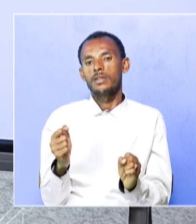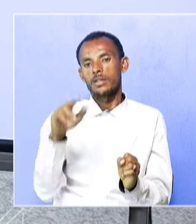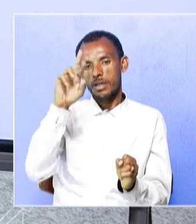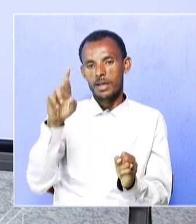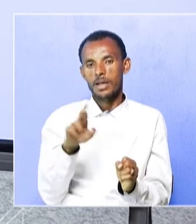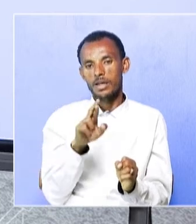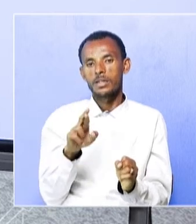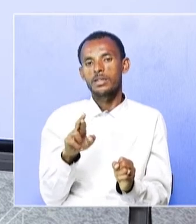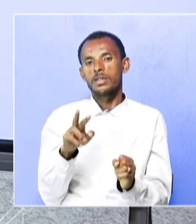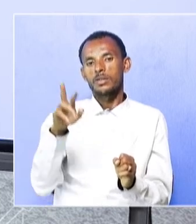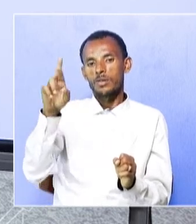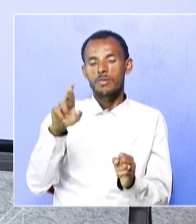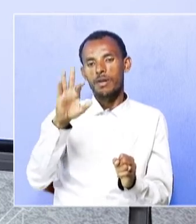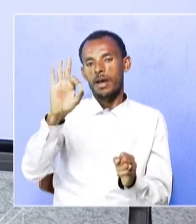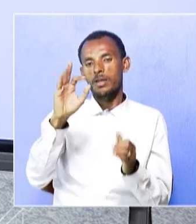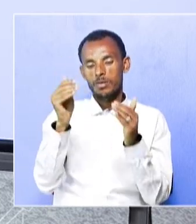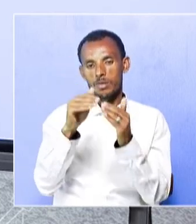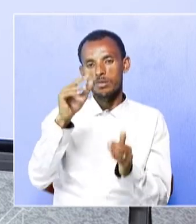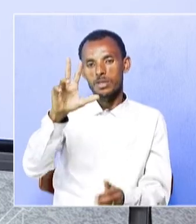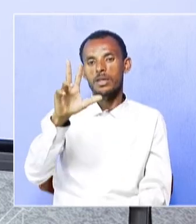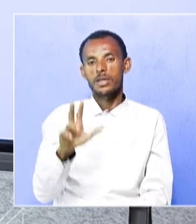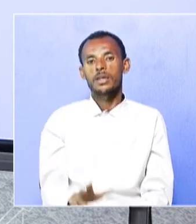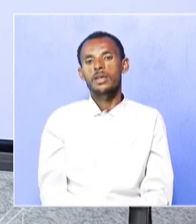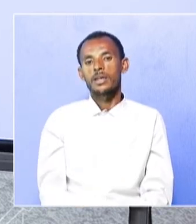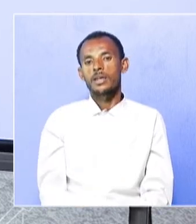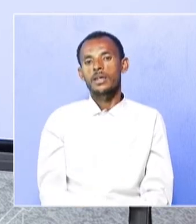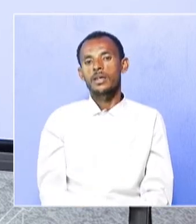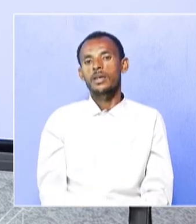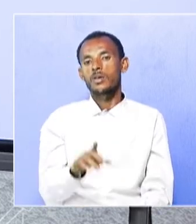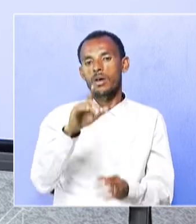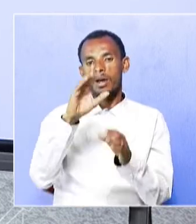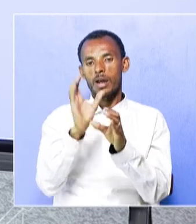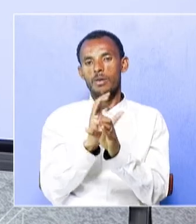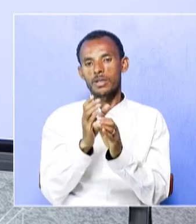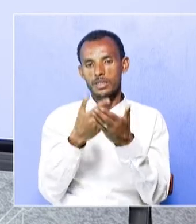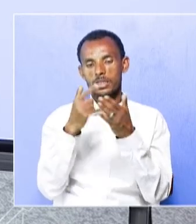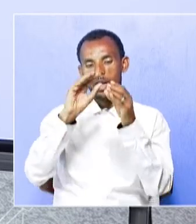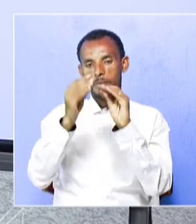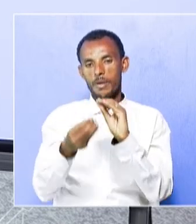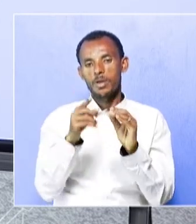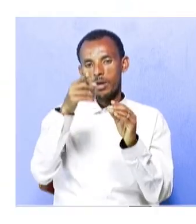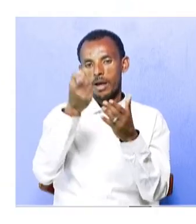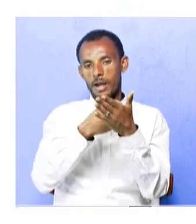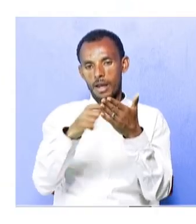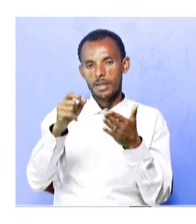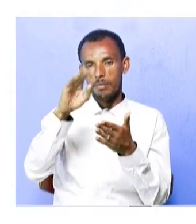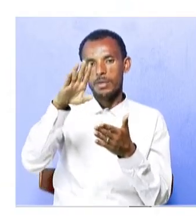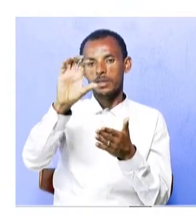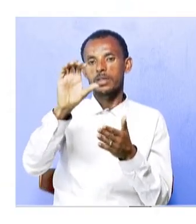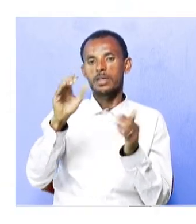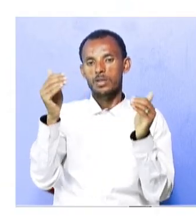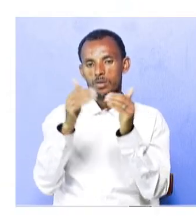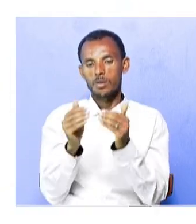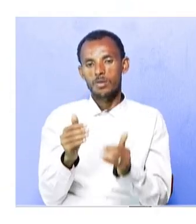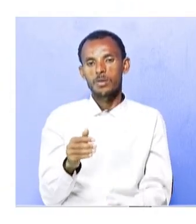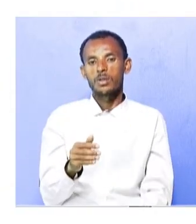the radical. Square root of 9 is 3. So without the need to calculate these two numbers, you can write BC is